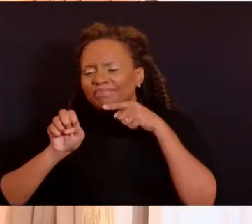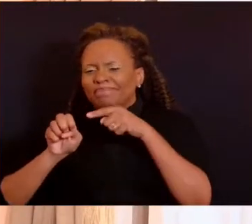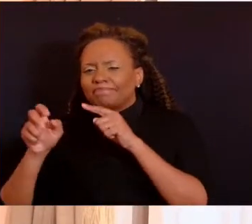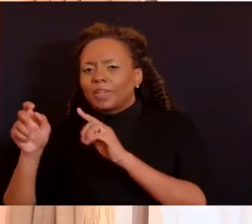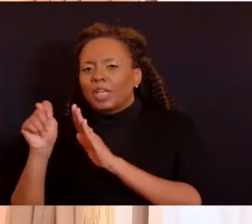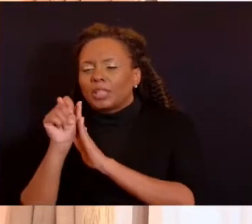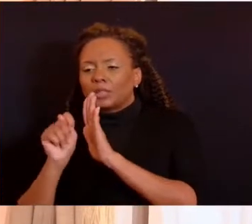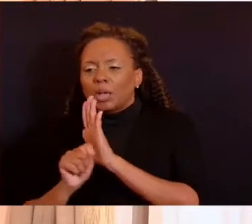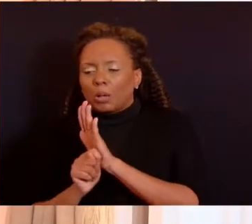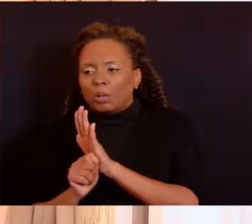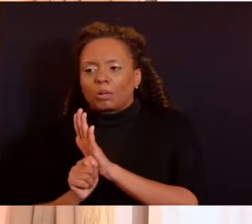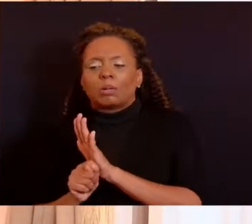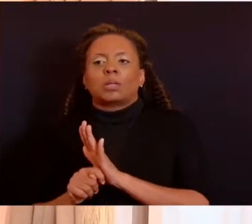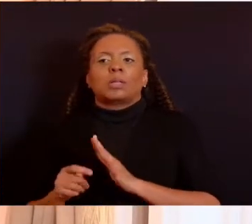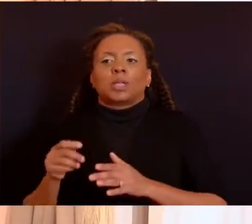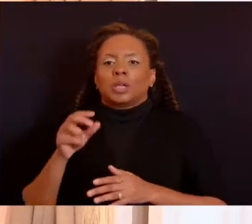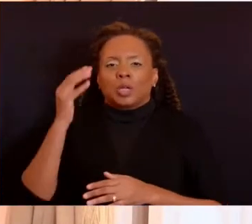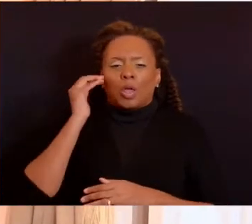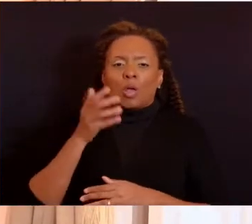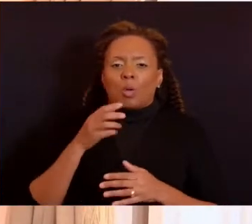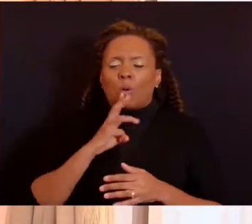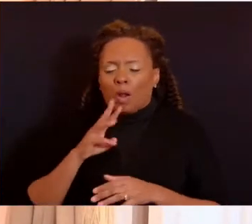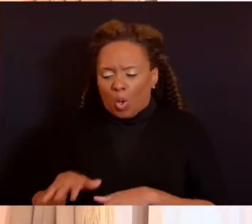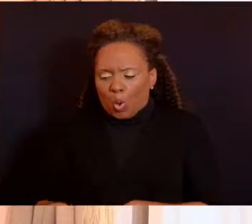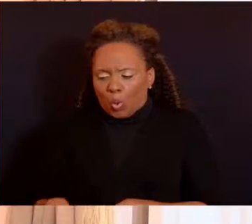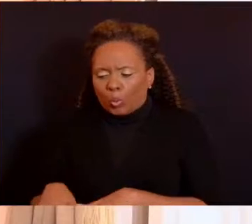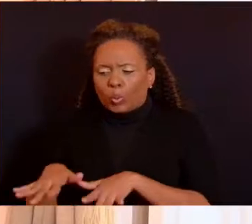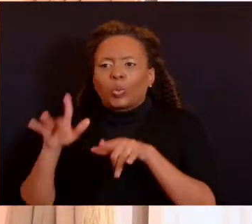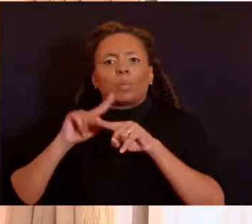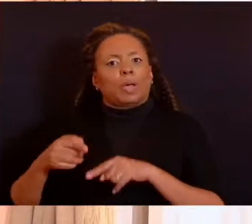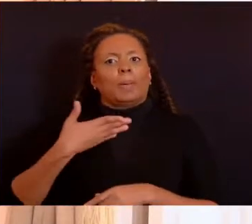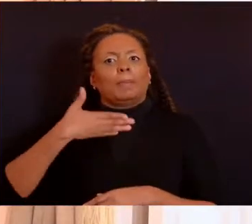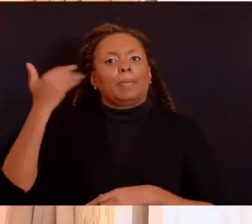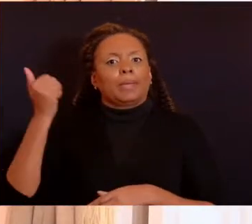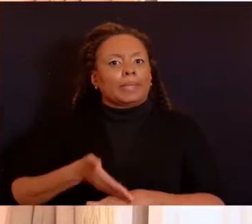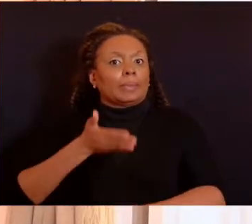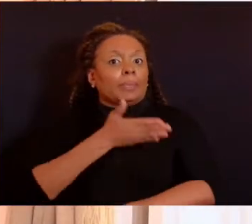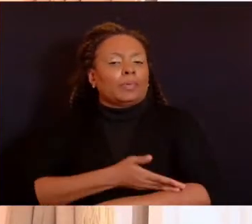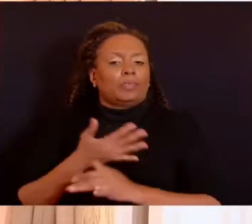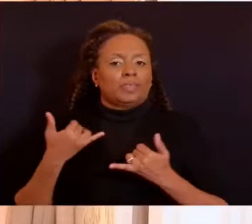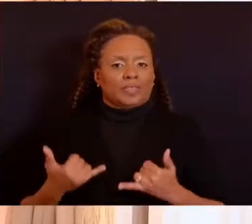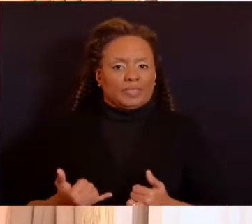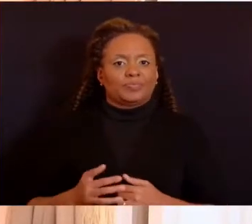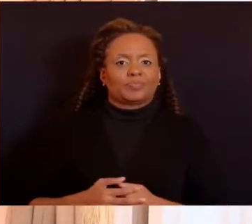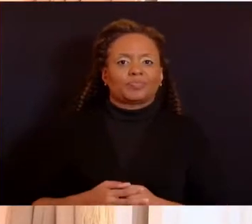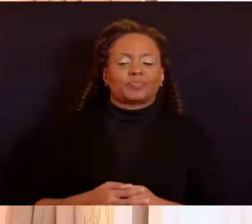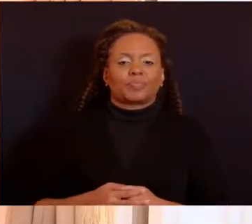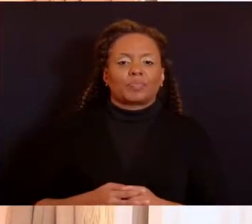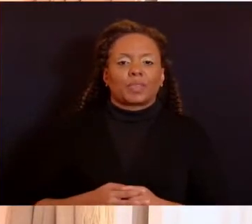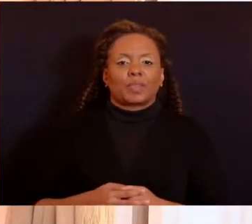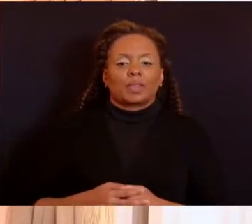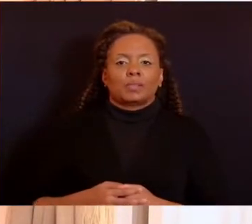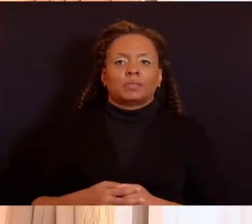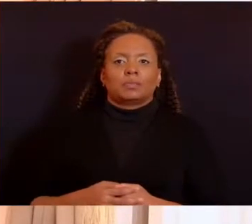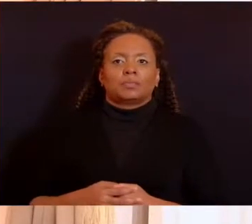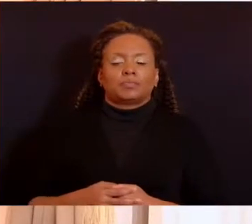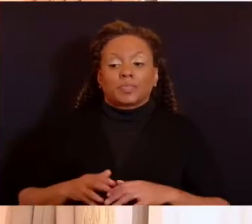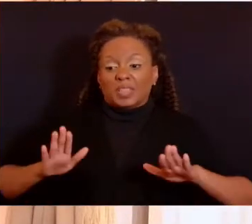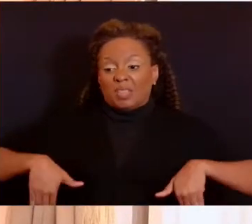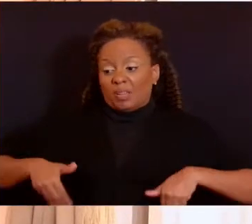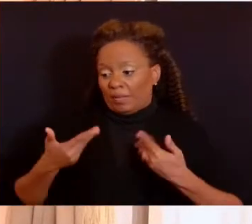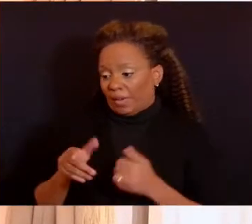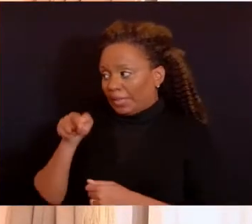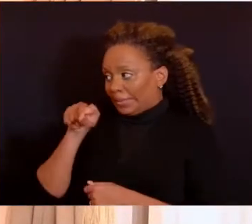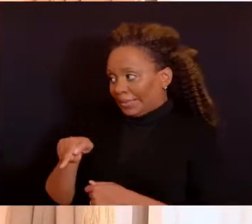to the water that comes there. And I'm happy to report that even though we've not completely finished Murphy